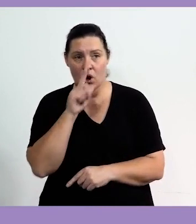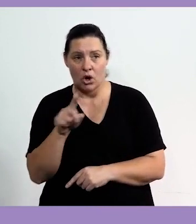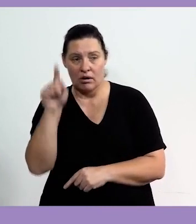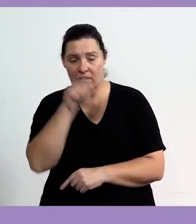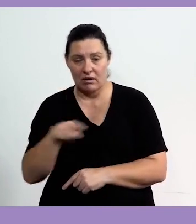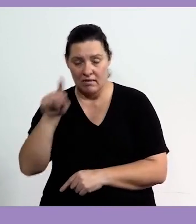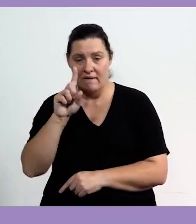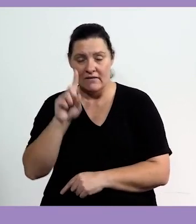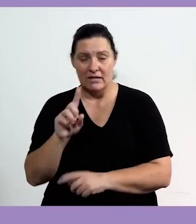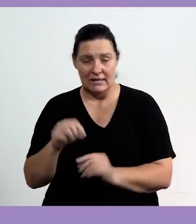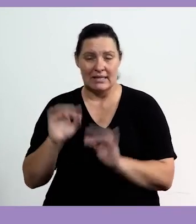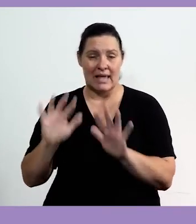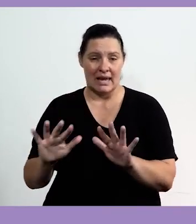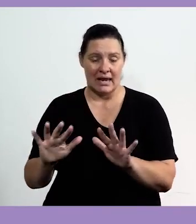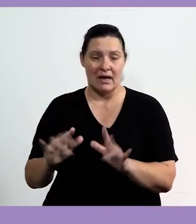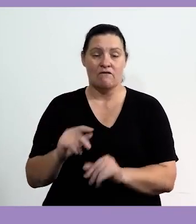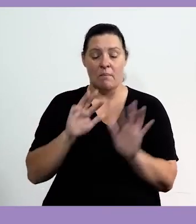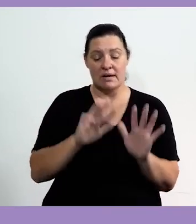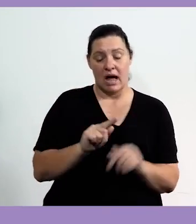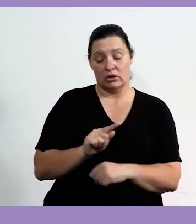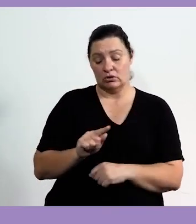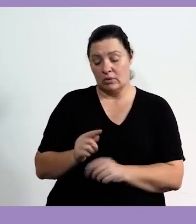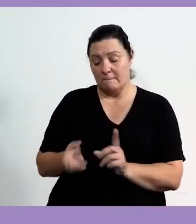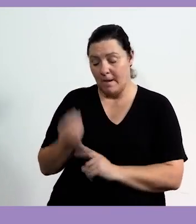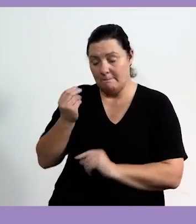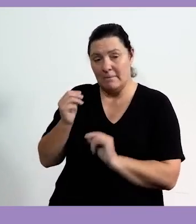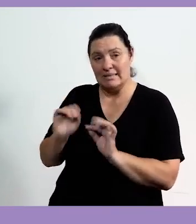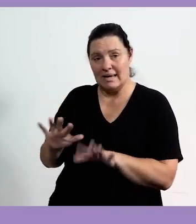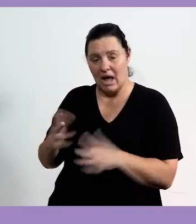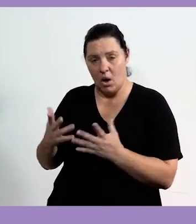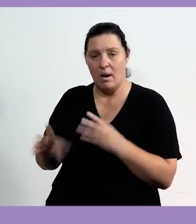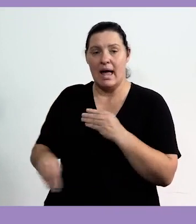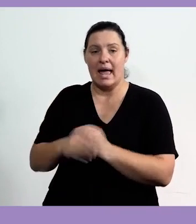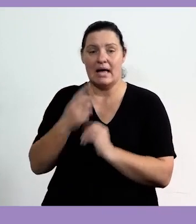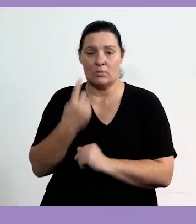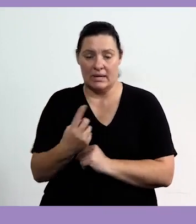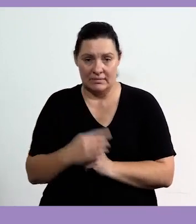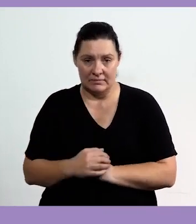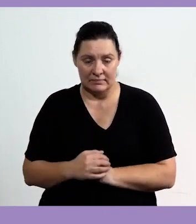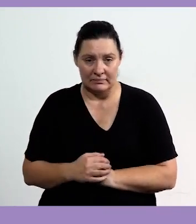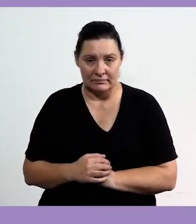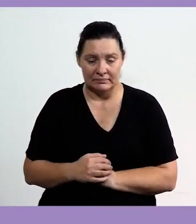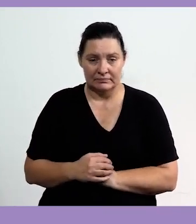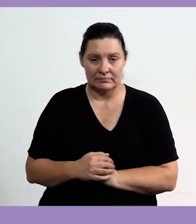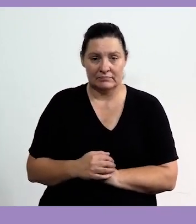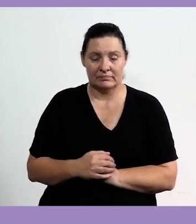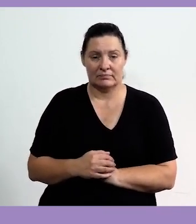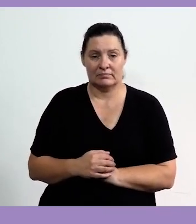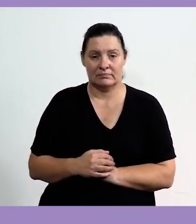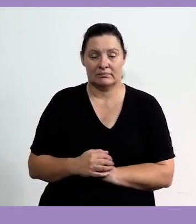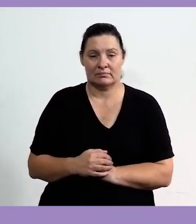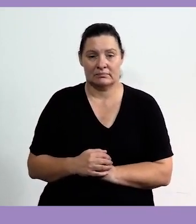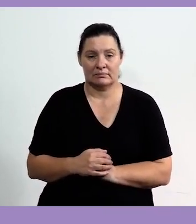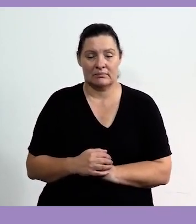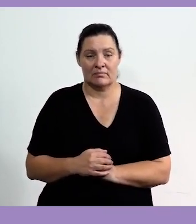when we look at the actual 3rd term, that is 10. So from 9, how can I get to 10? Yes, you